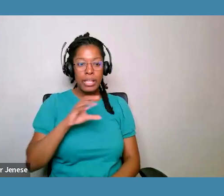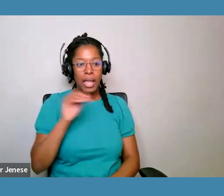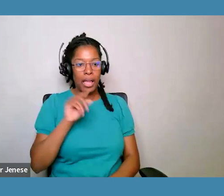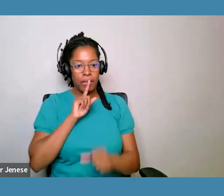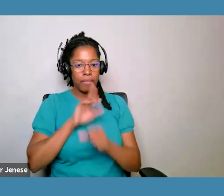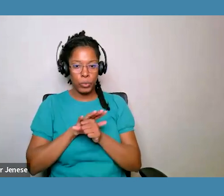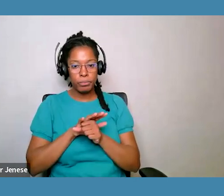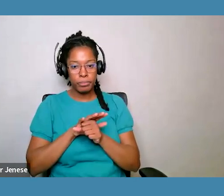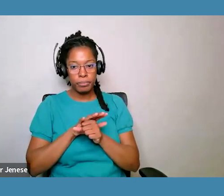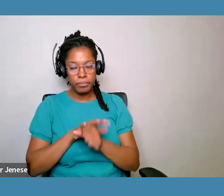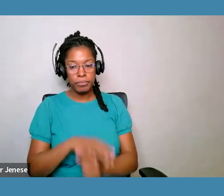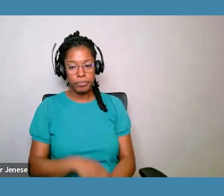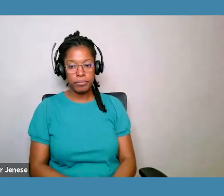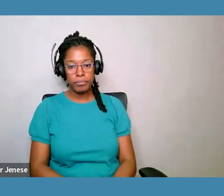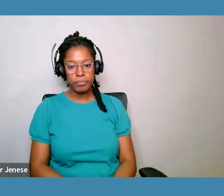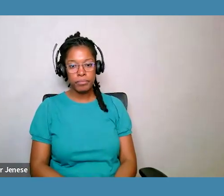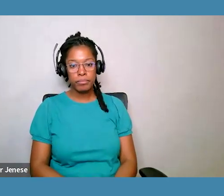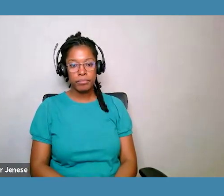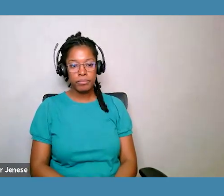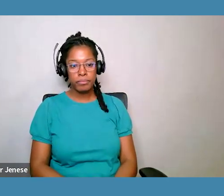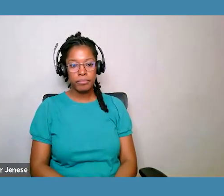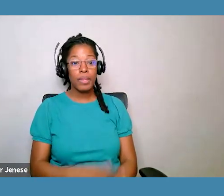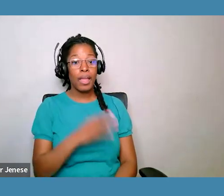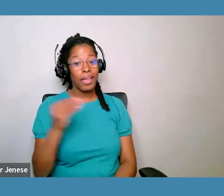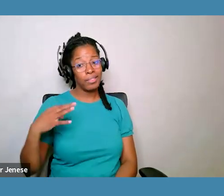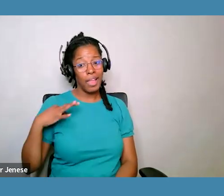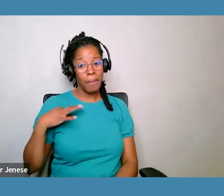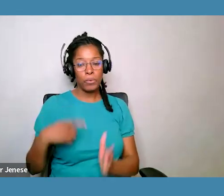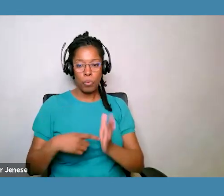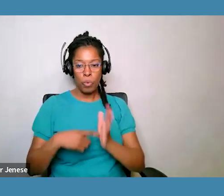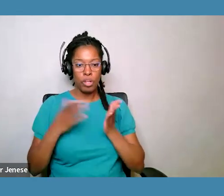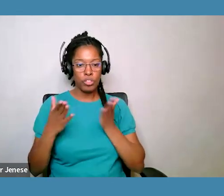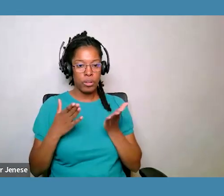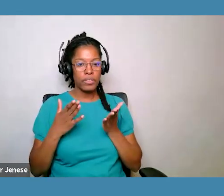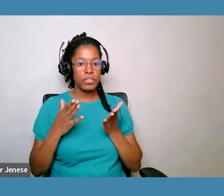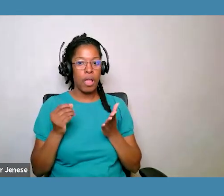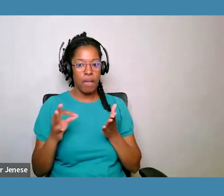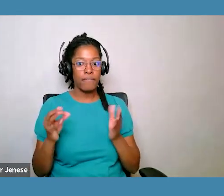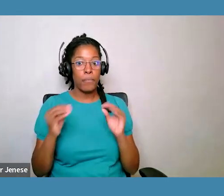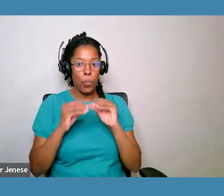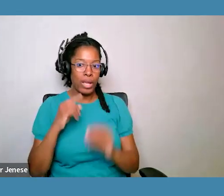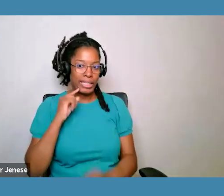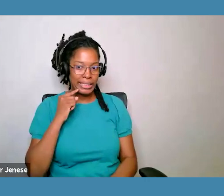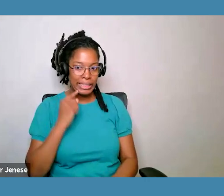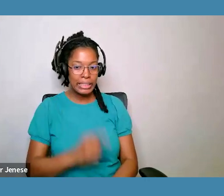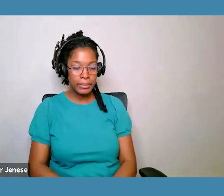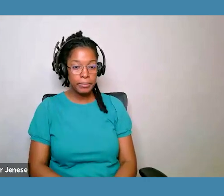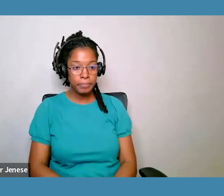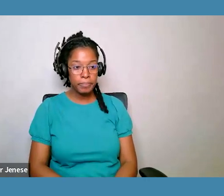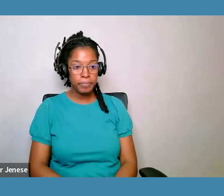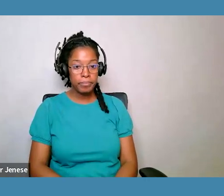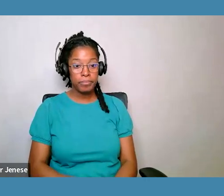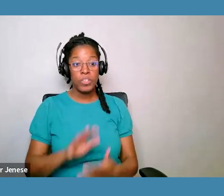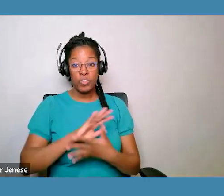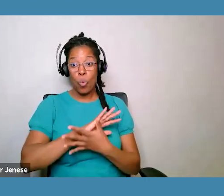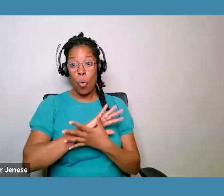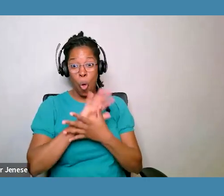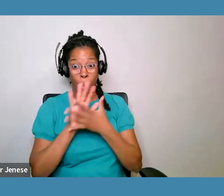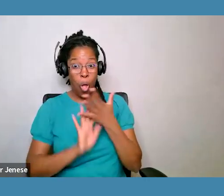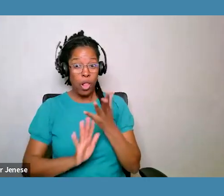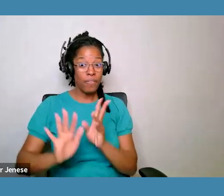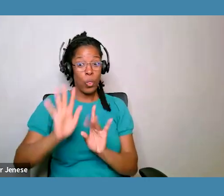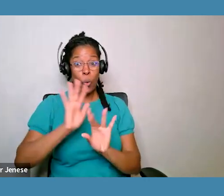confirmed. And the applicant requires services of greater intensity. So all of those are the